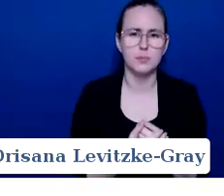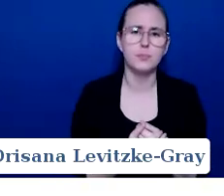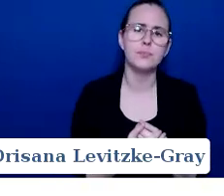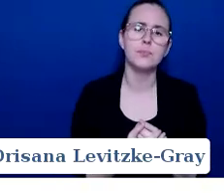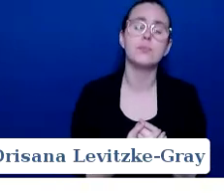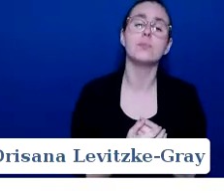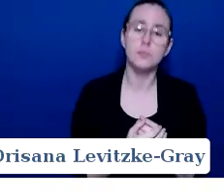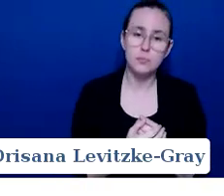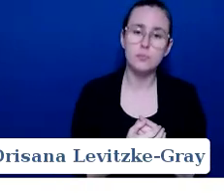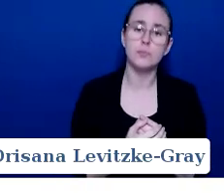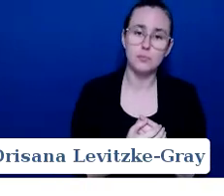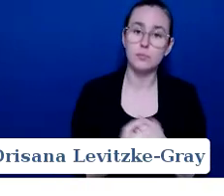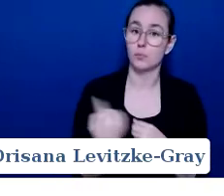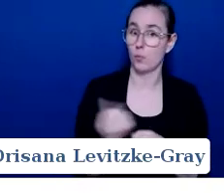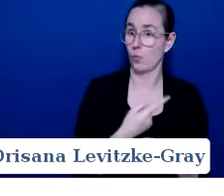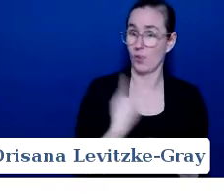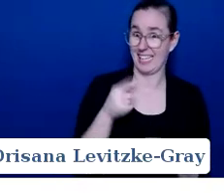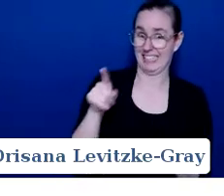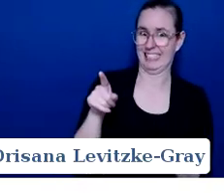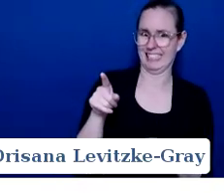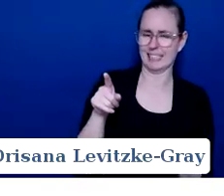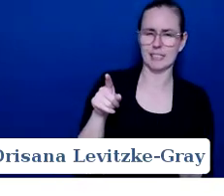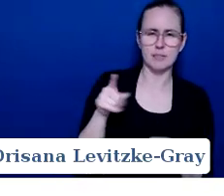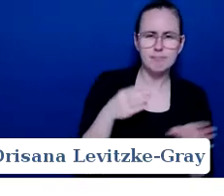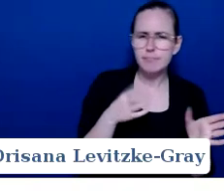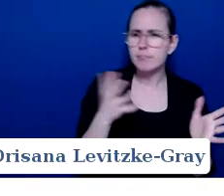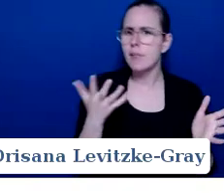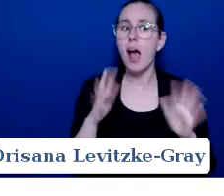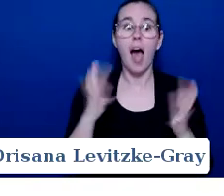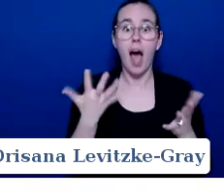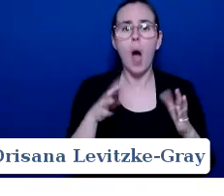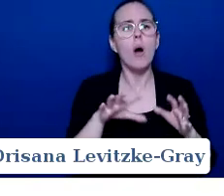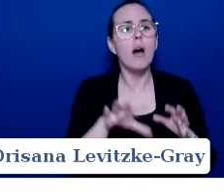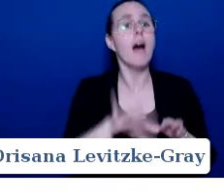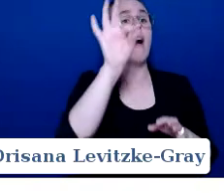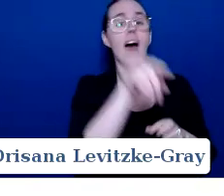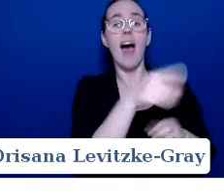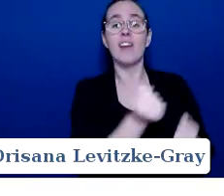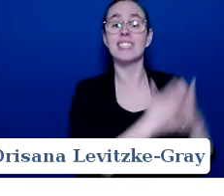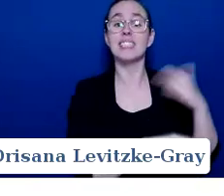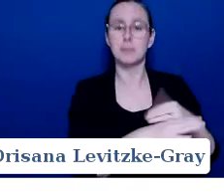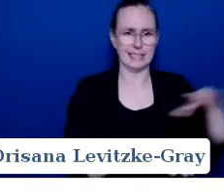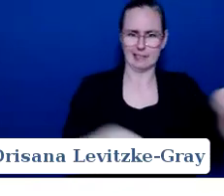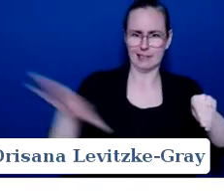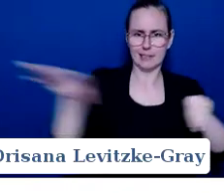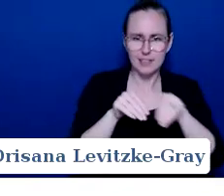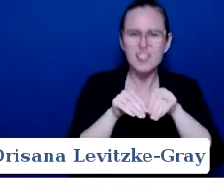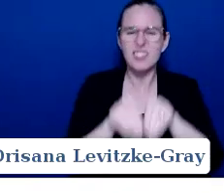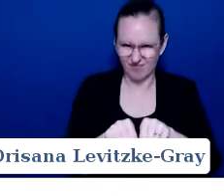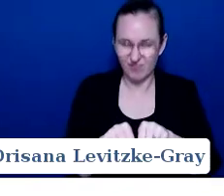in general population. Afterwards, there is different other tools like model of disability survey, but which is a